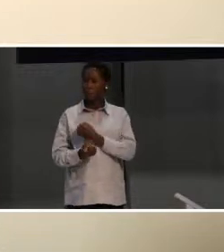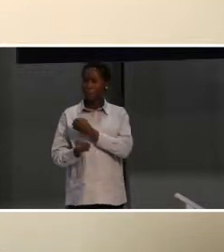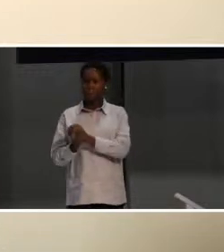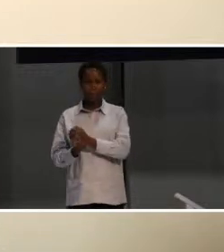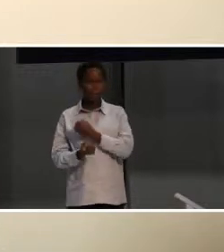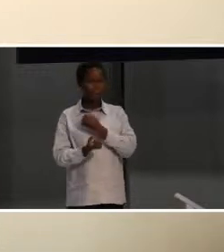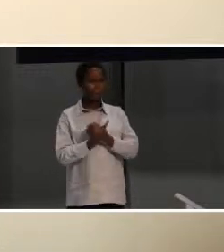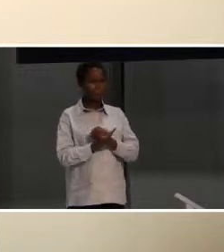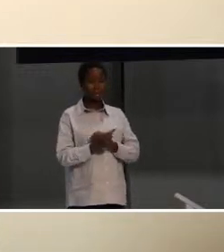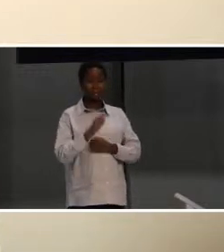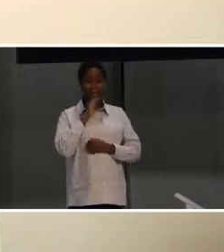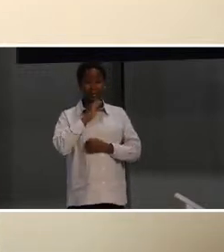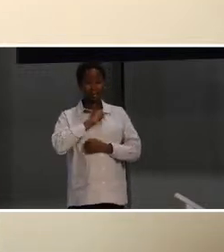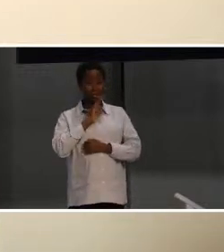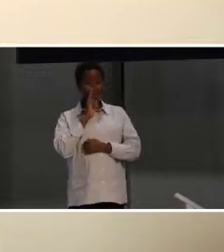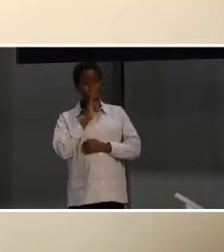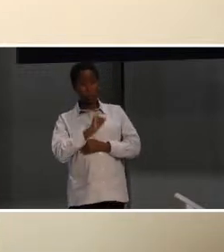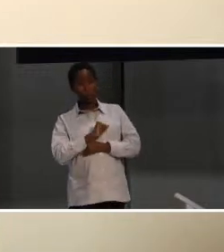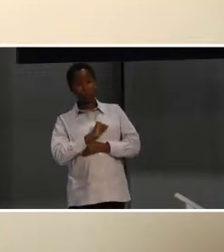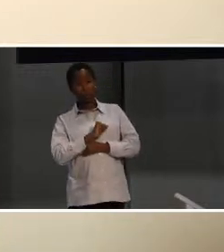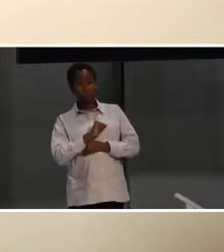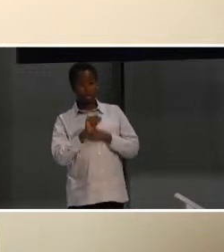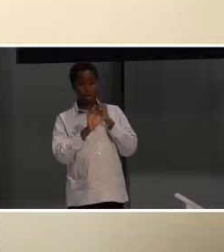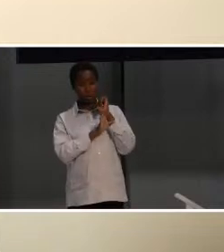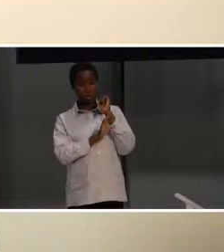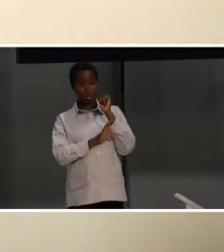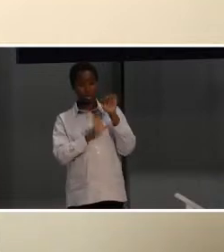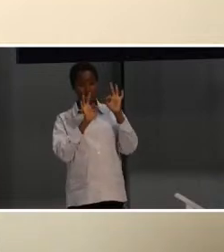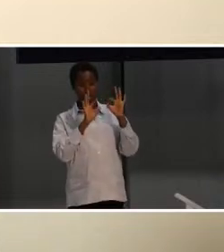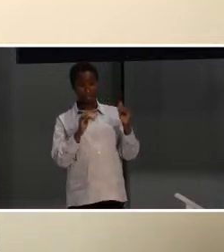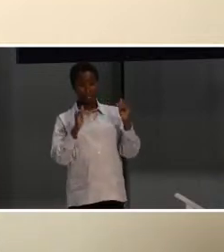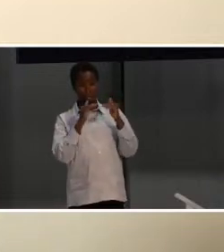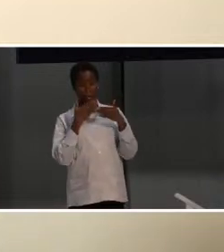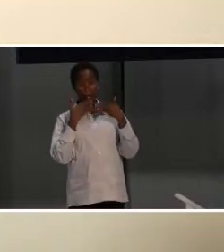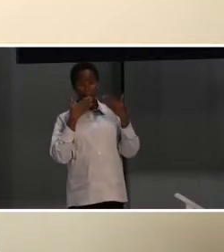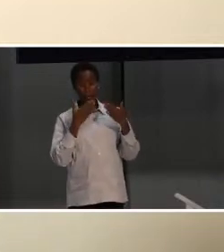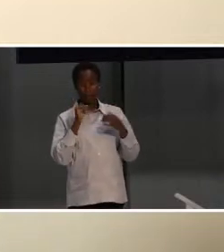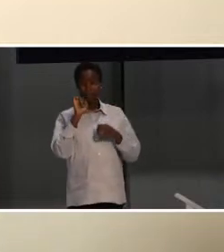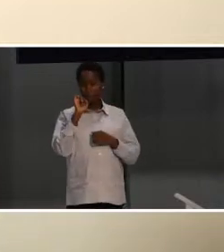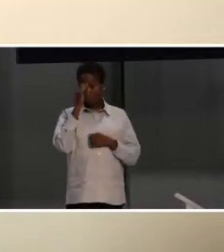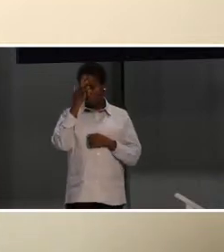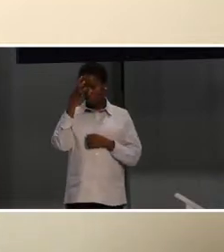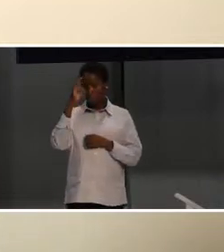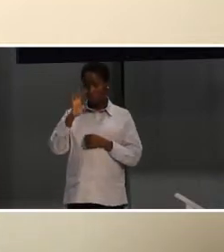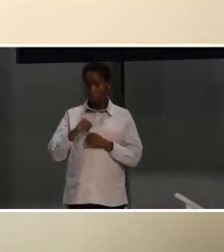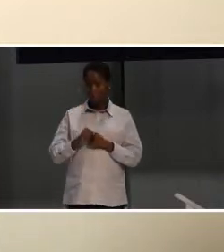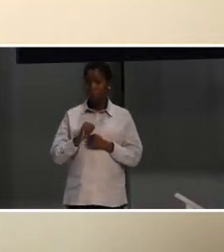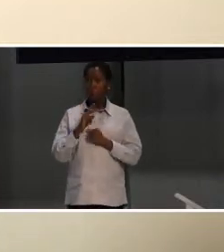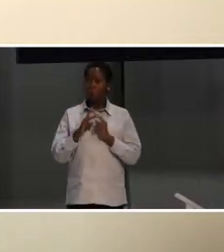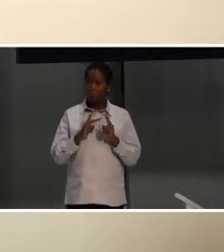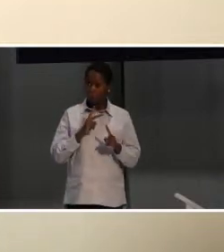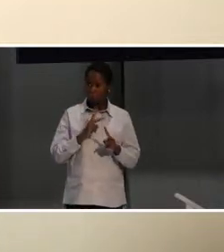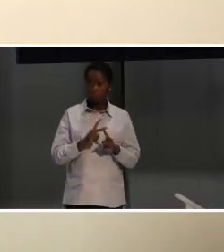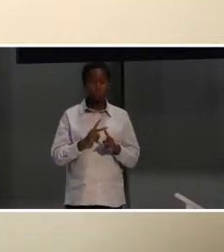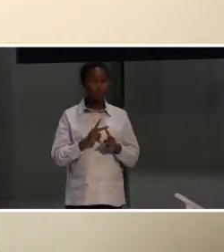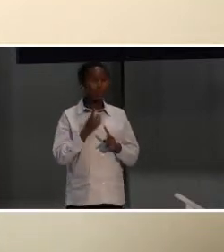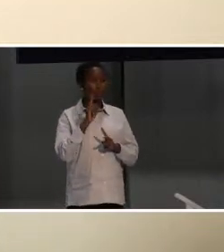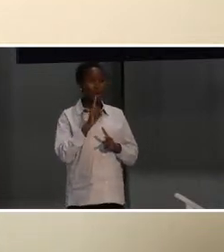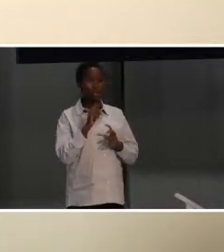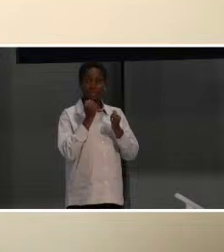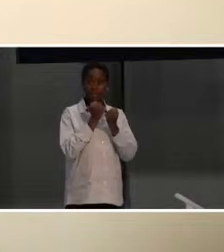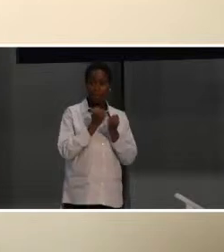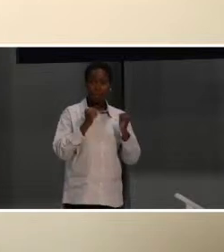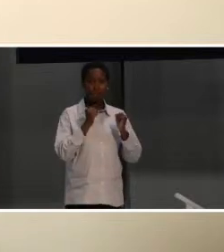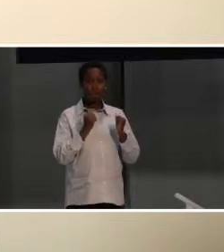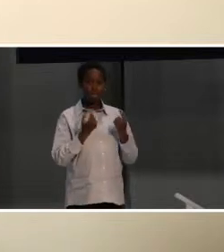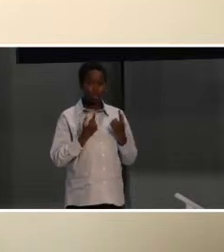of unconstitutional changes of government and an erosion of democratic practices